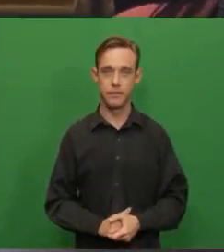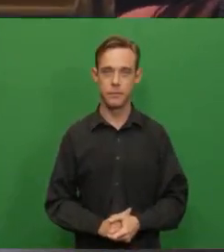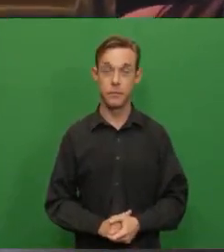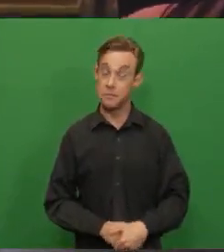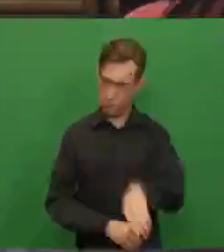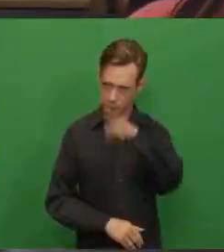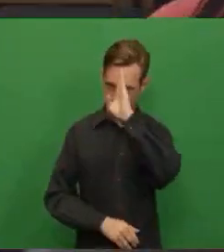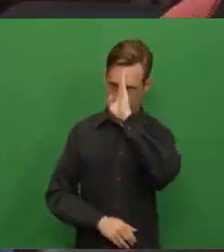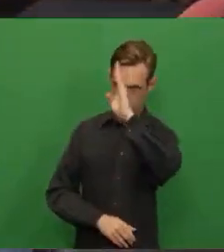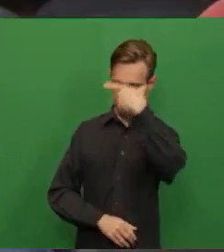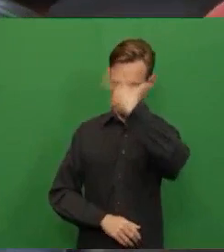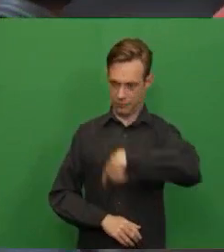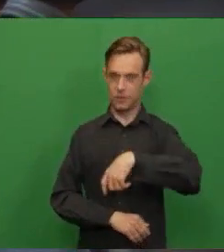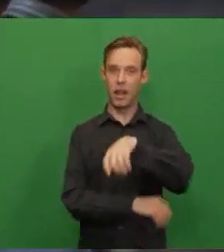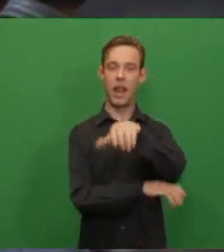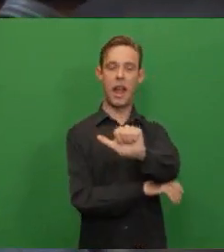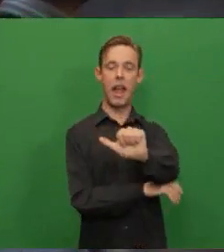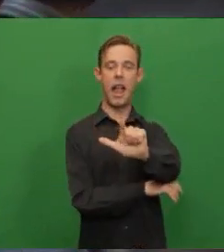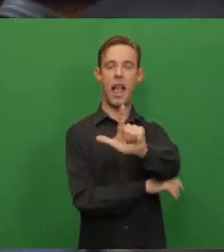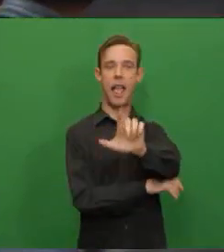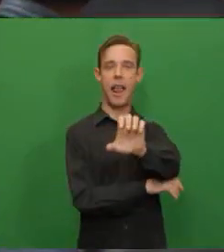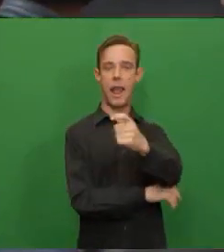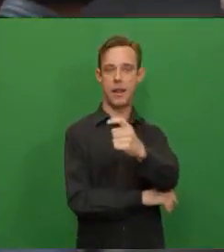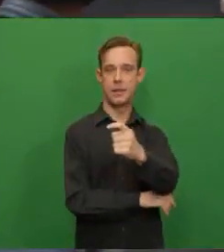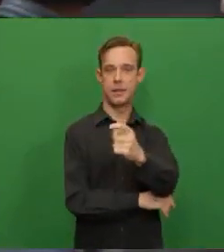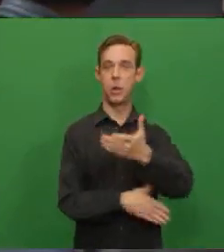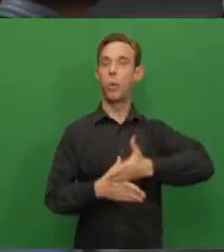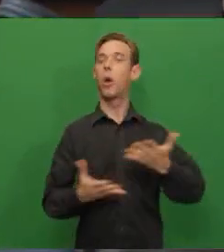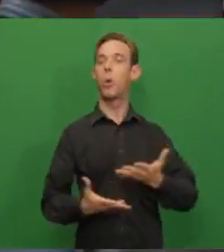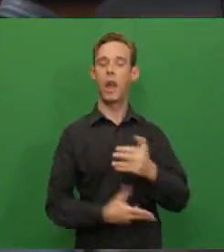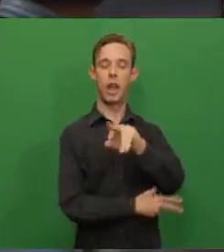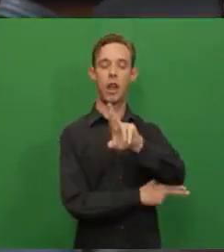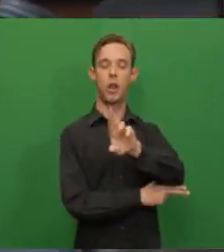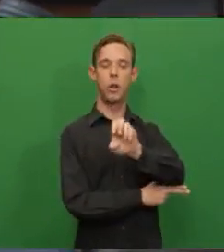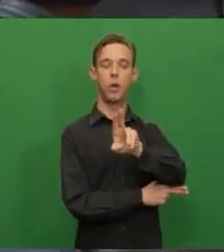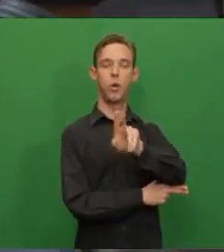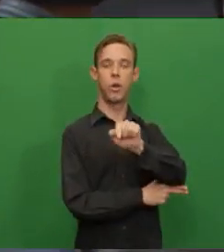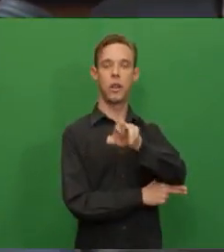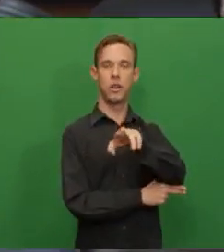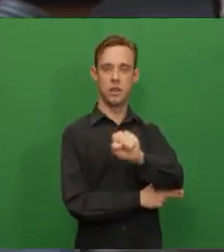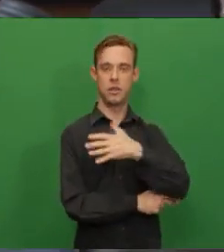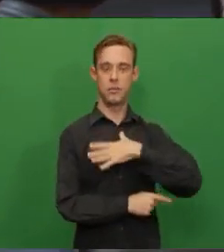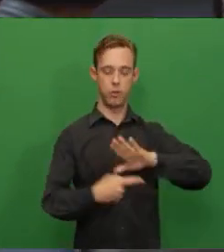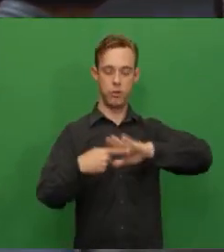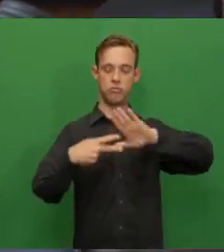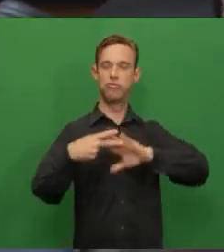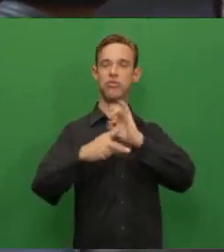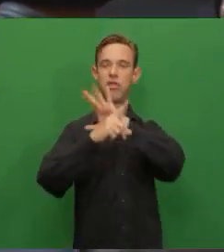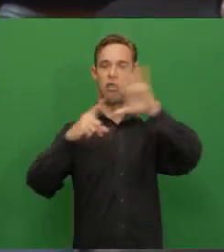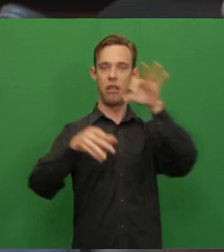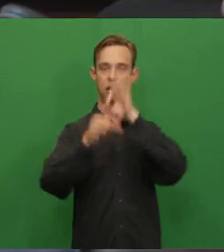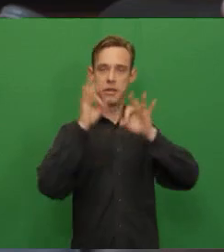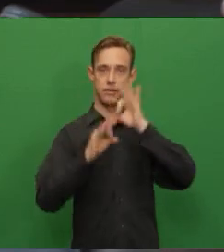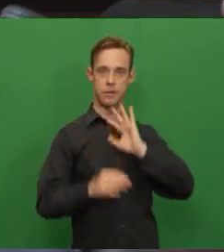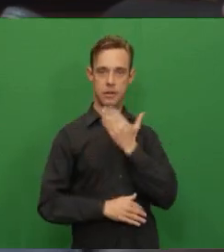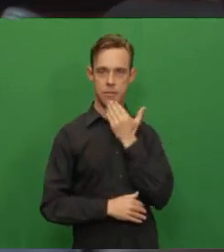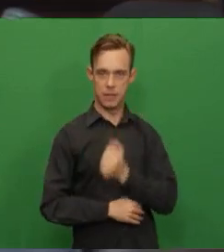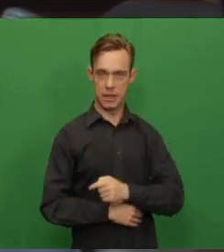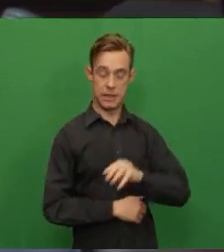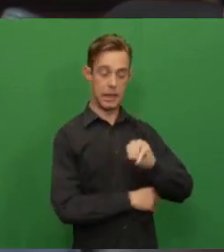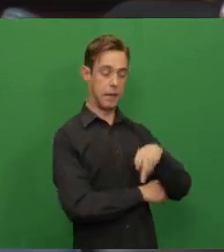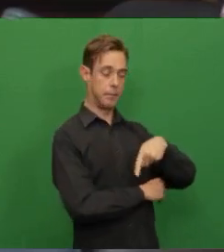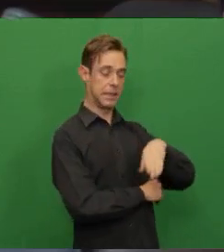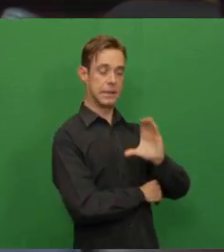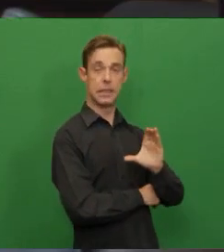Hi, Alex Winning from Reuters News Agency. 2 clarifications. Since the last meeting, you had an MPC member who departed. Is it yet